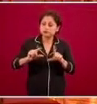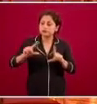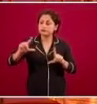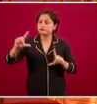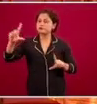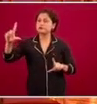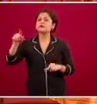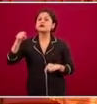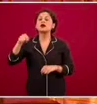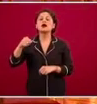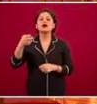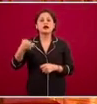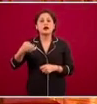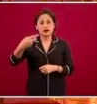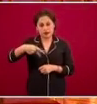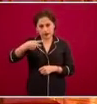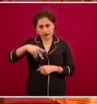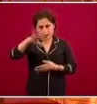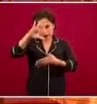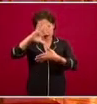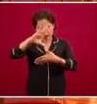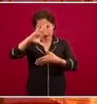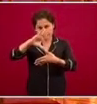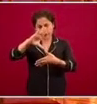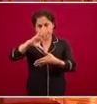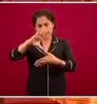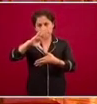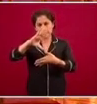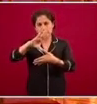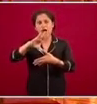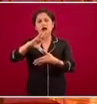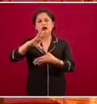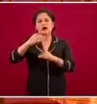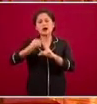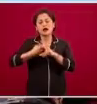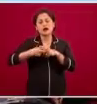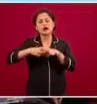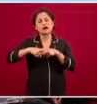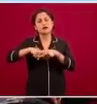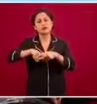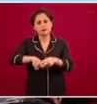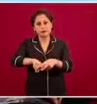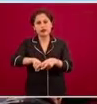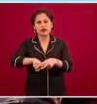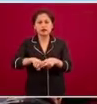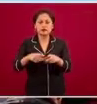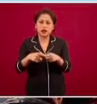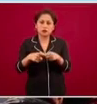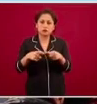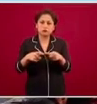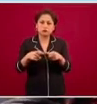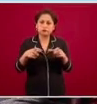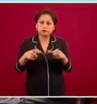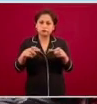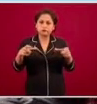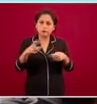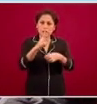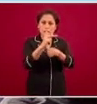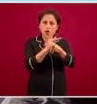And in the case of the Americas, we still see an upward trend that